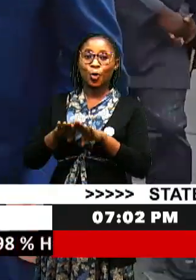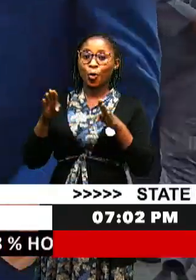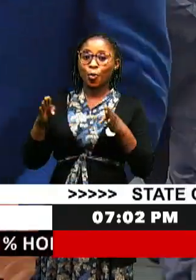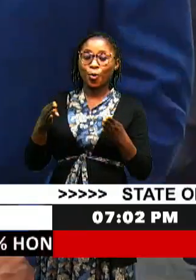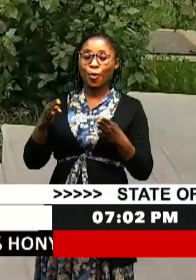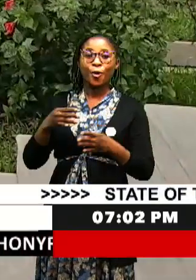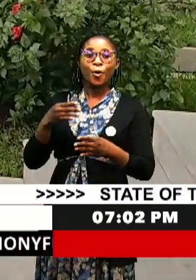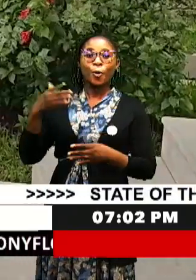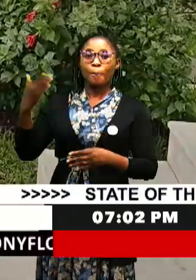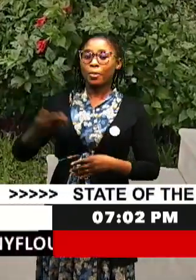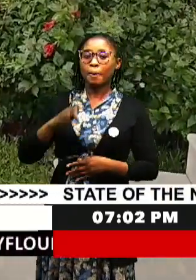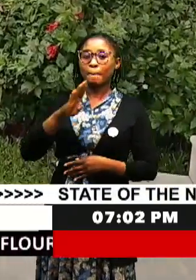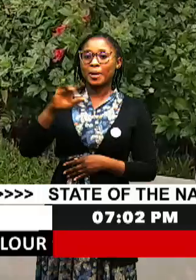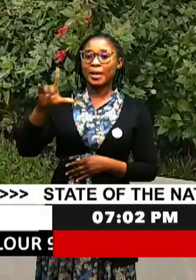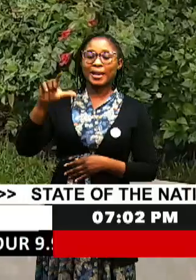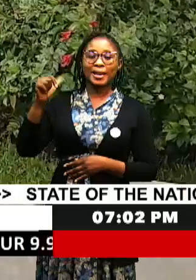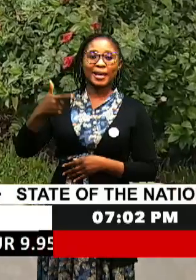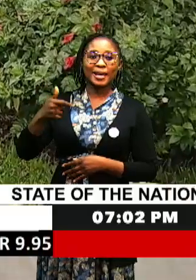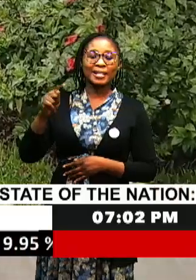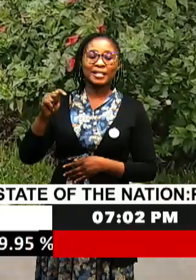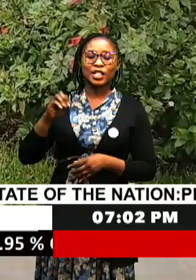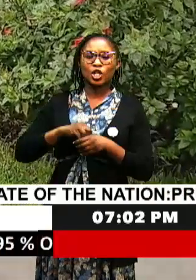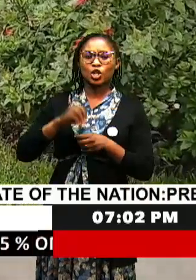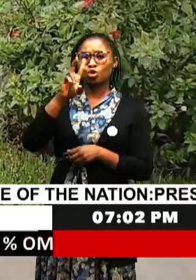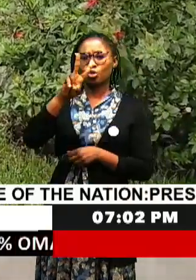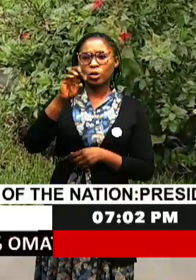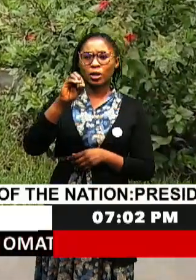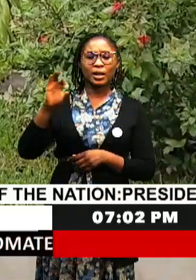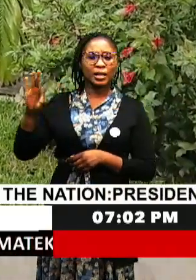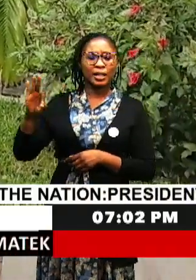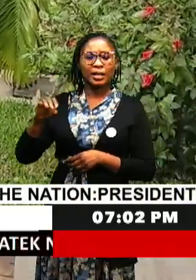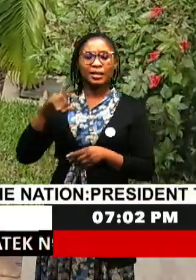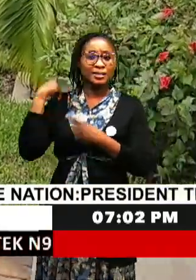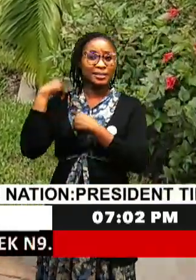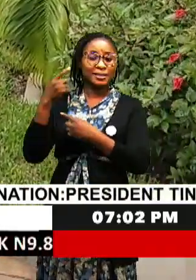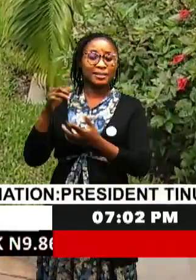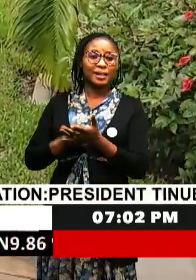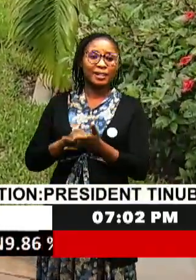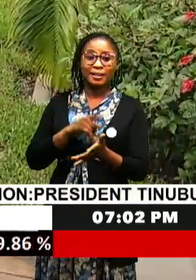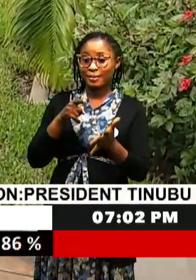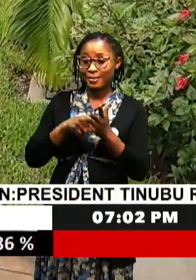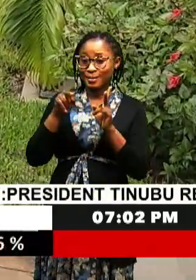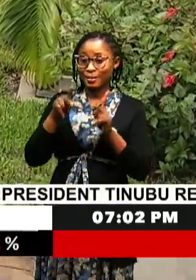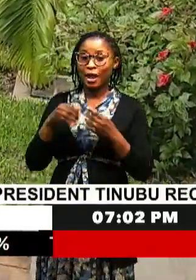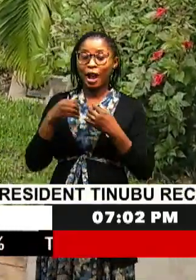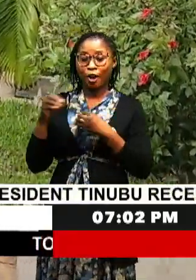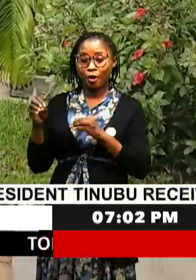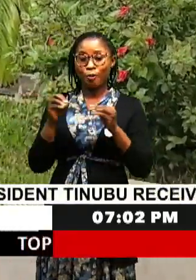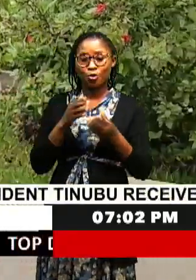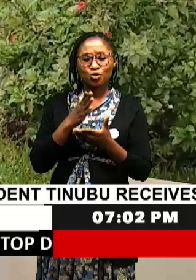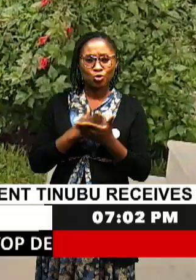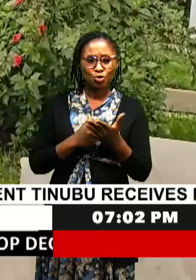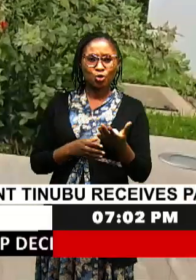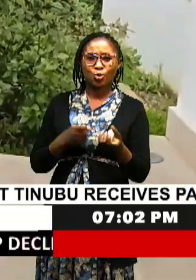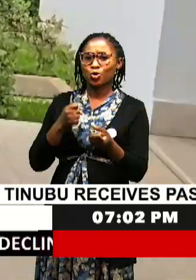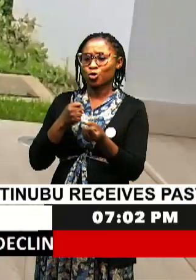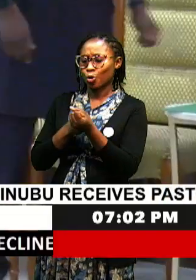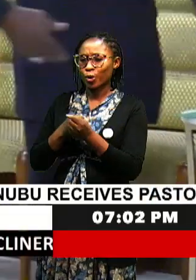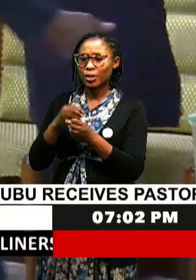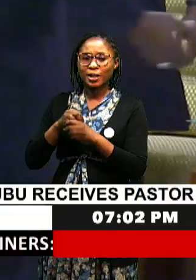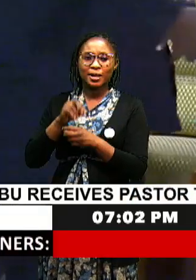in 2009, and since then, this philanthropist has been footing some bills in